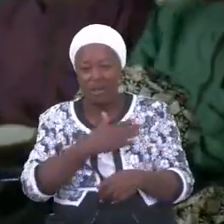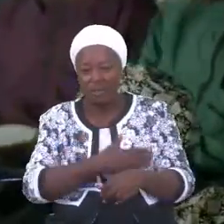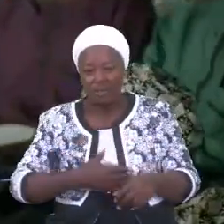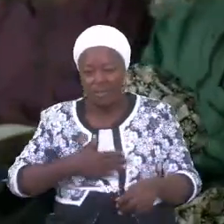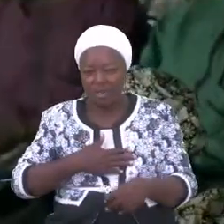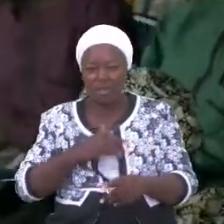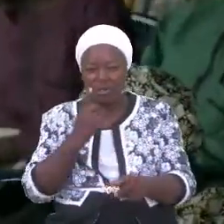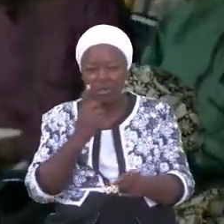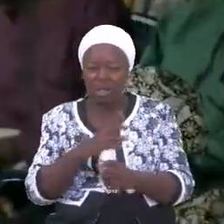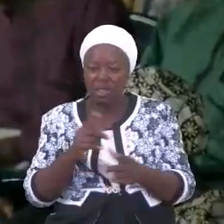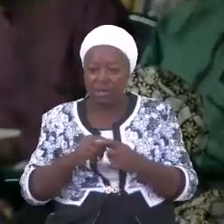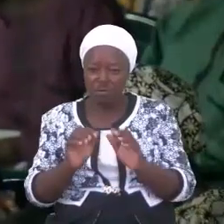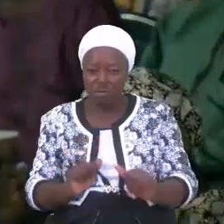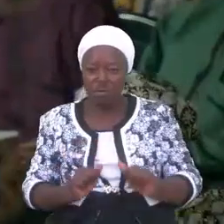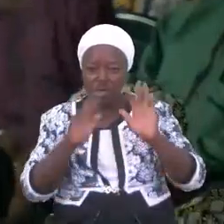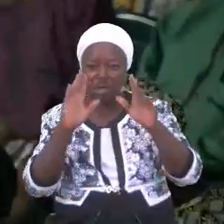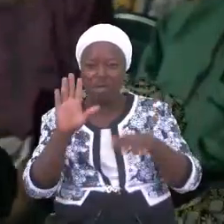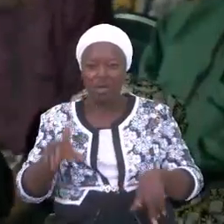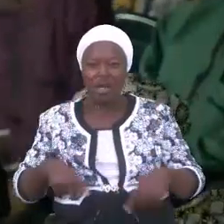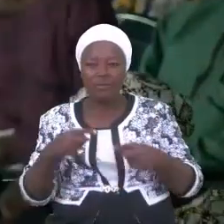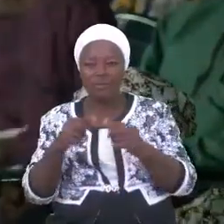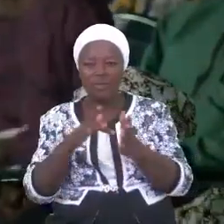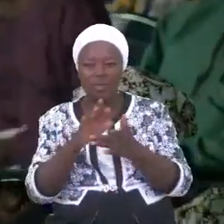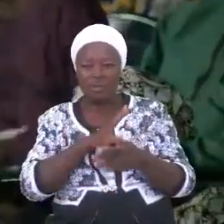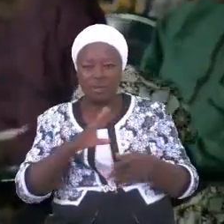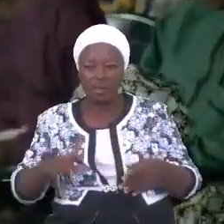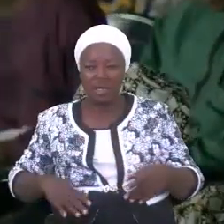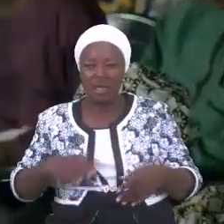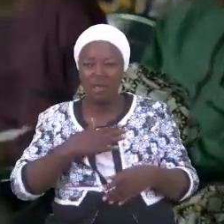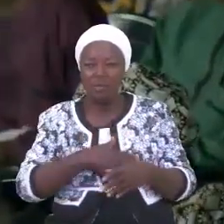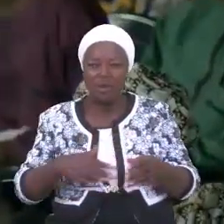location address via